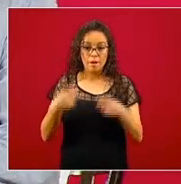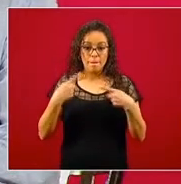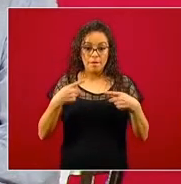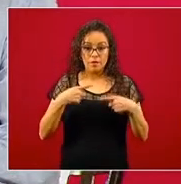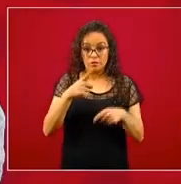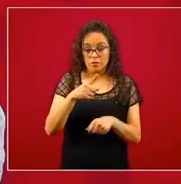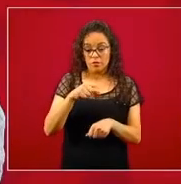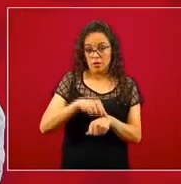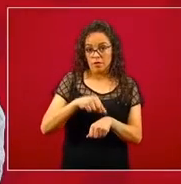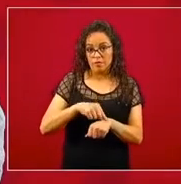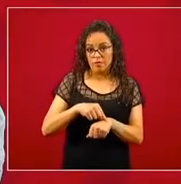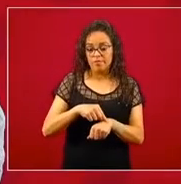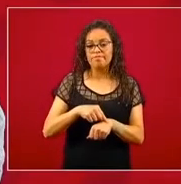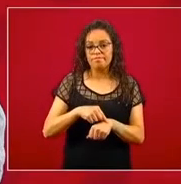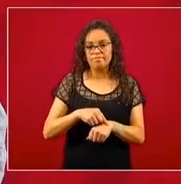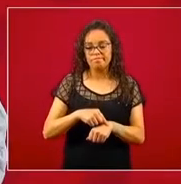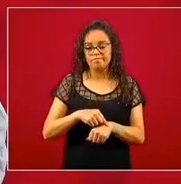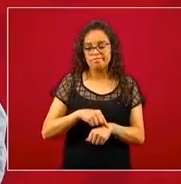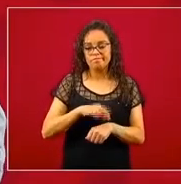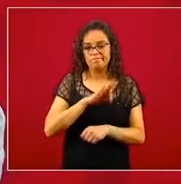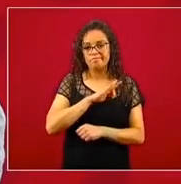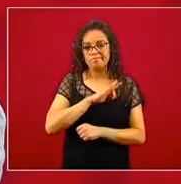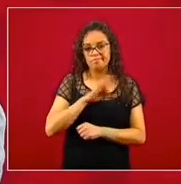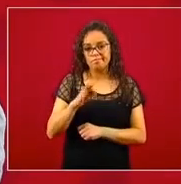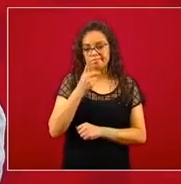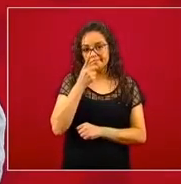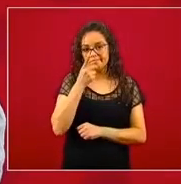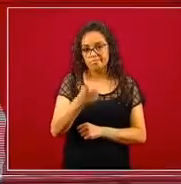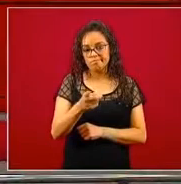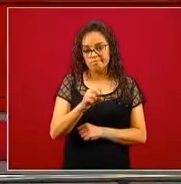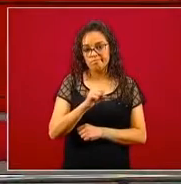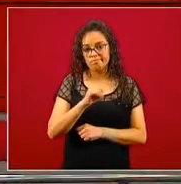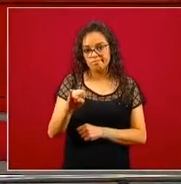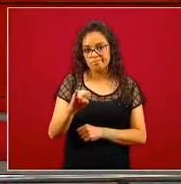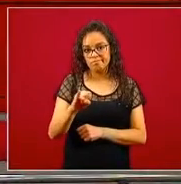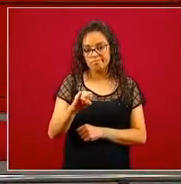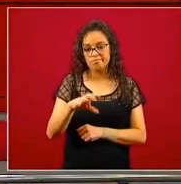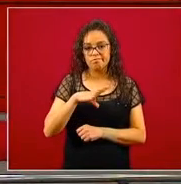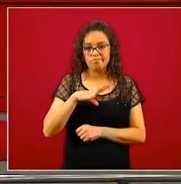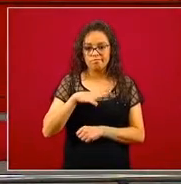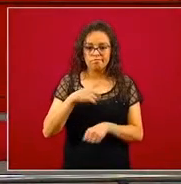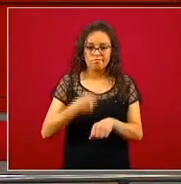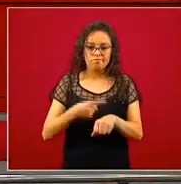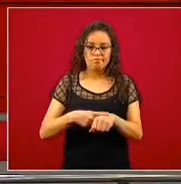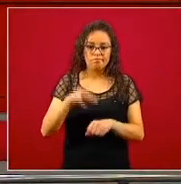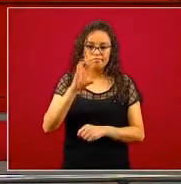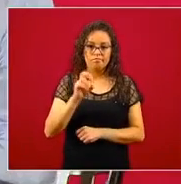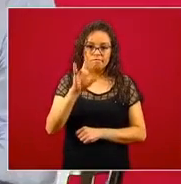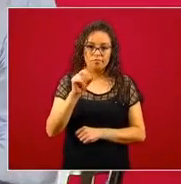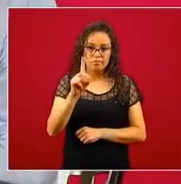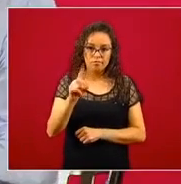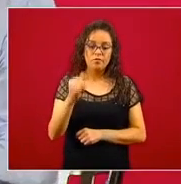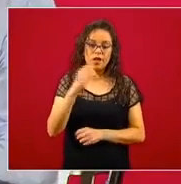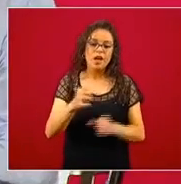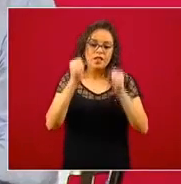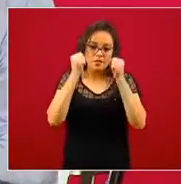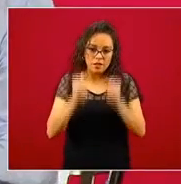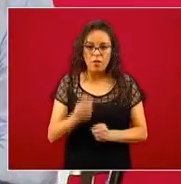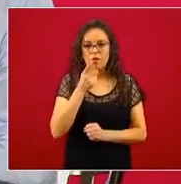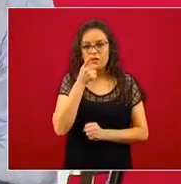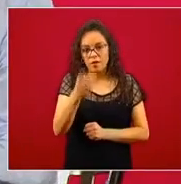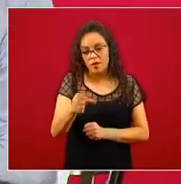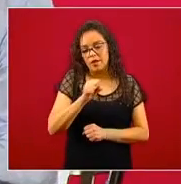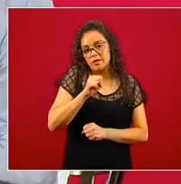There are other symptoms that the healthcare personnel could detect in order to see any complication in regards to